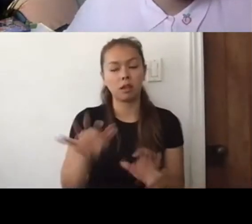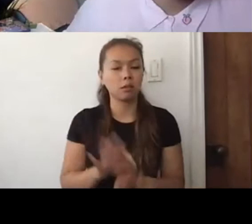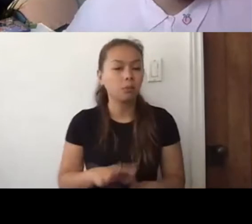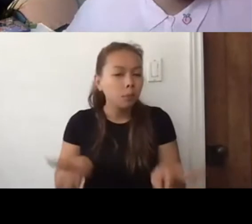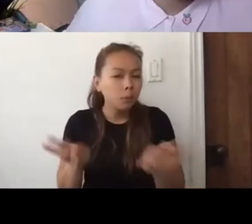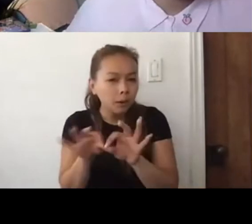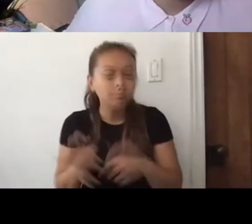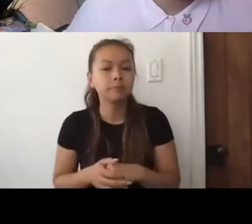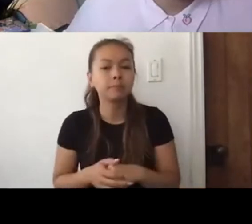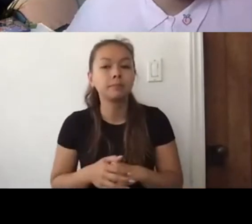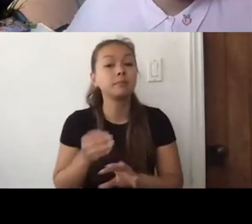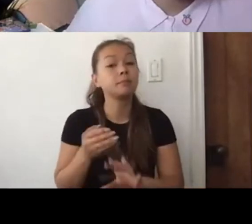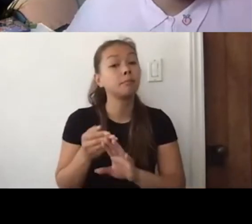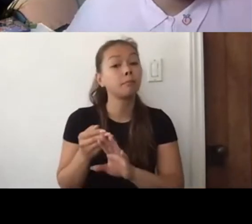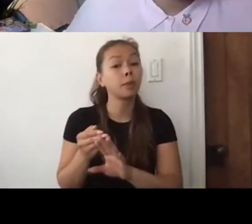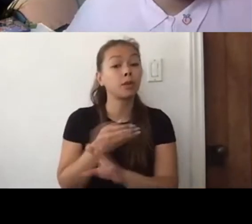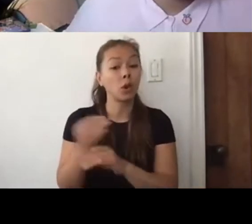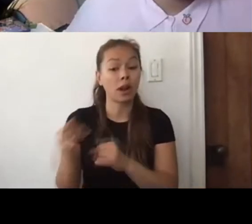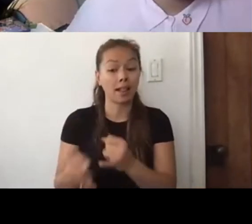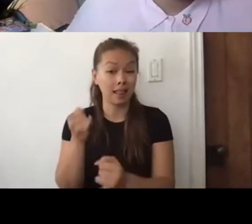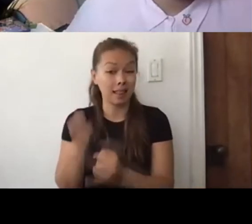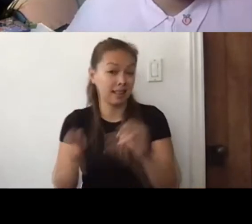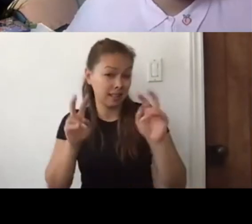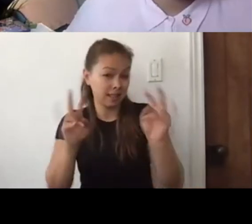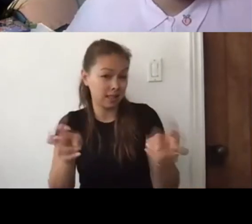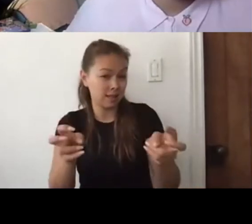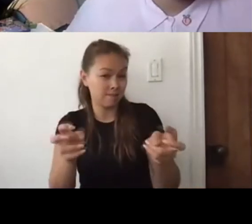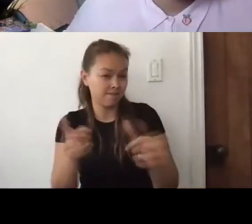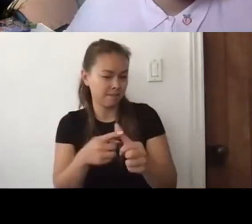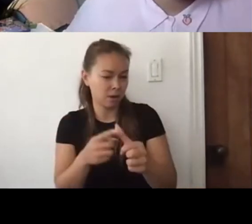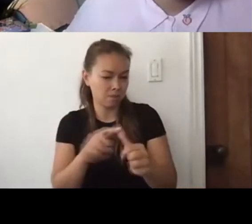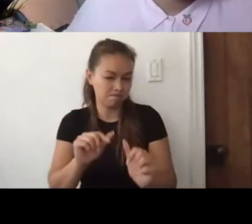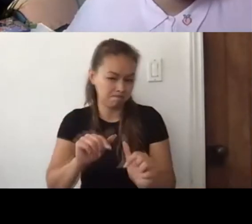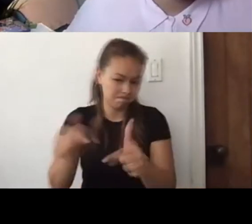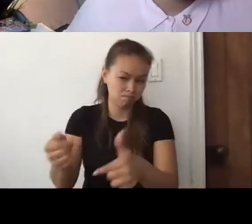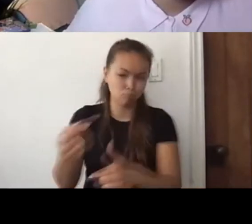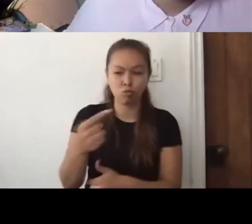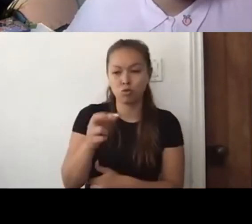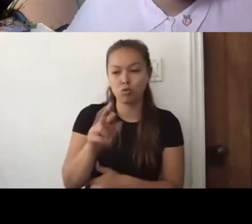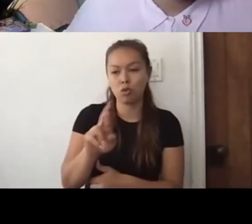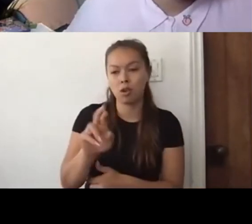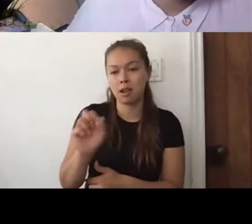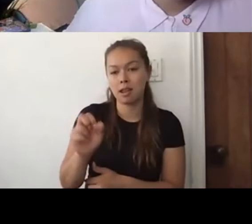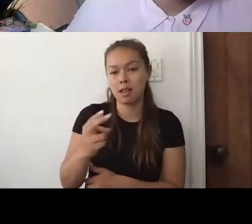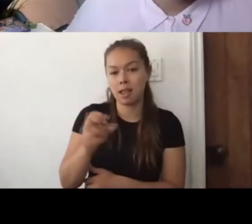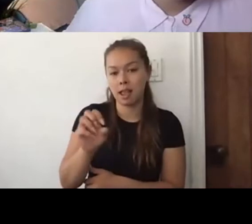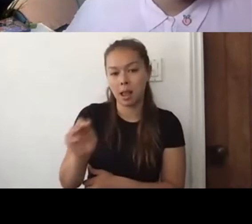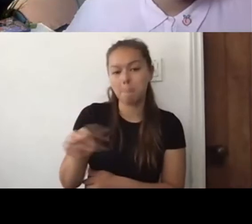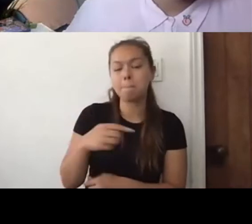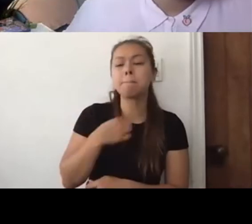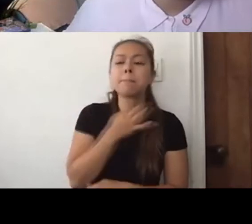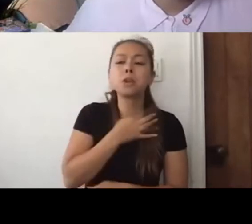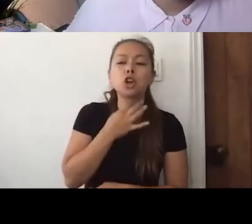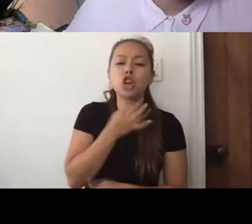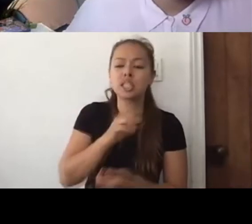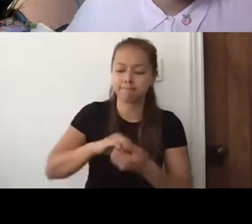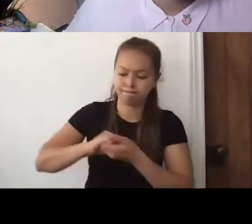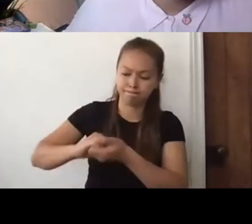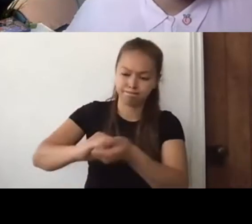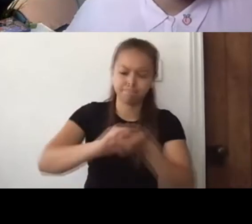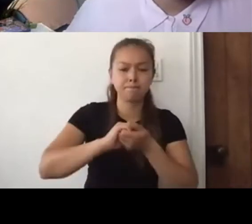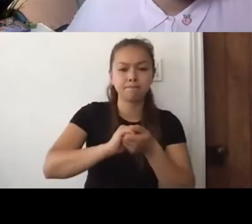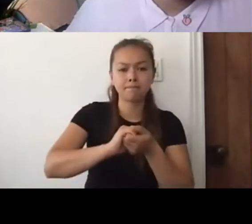last theme over to you, Graham. And I'm kind of curious what solidarity looks like for you,